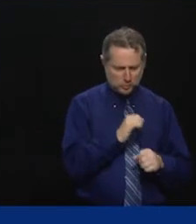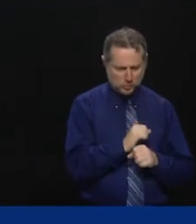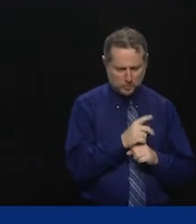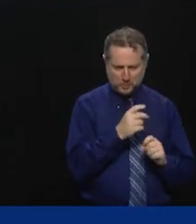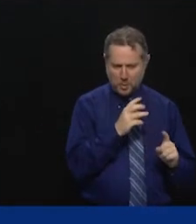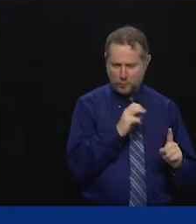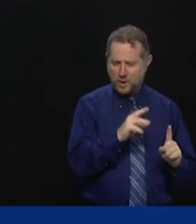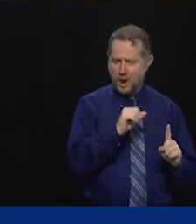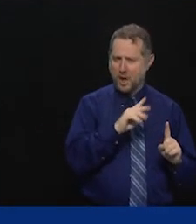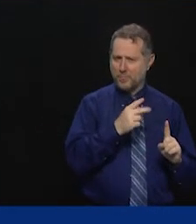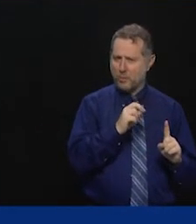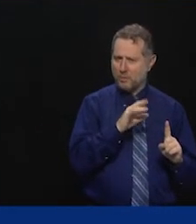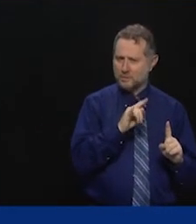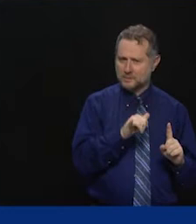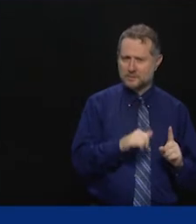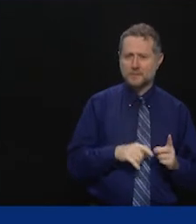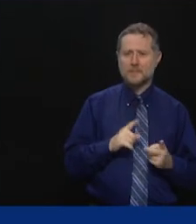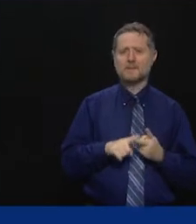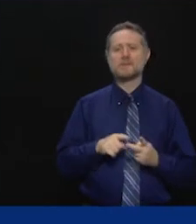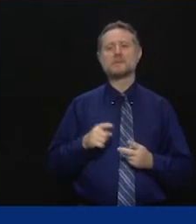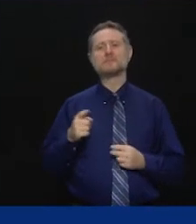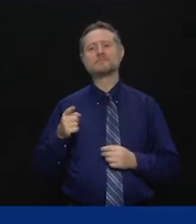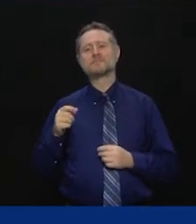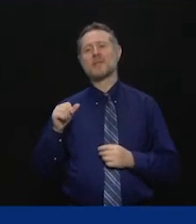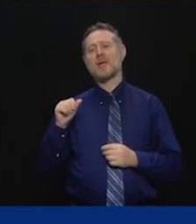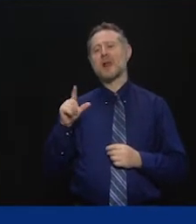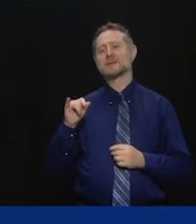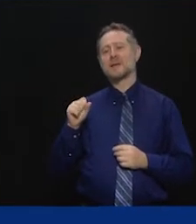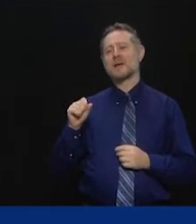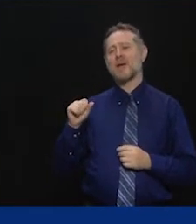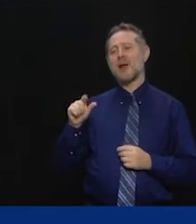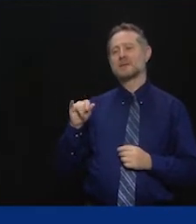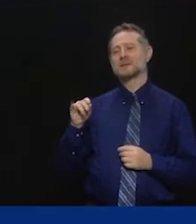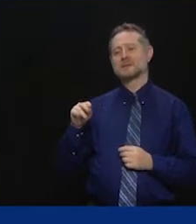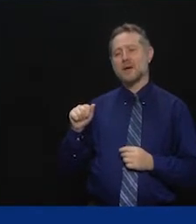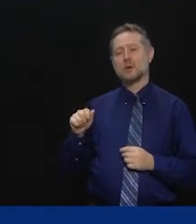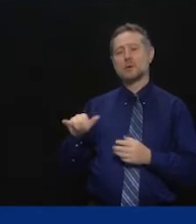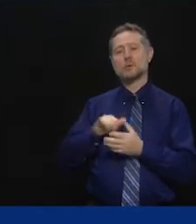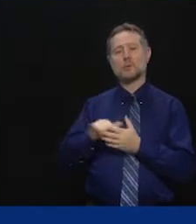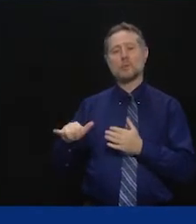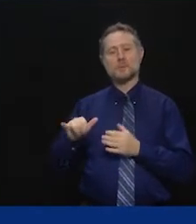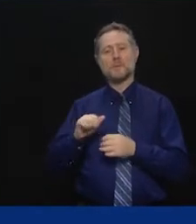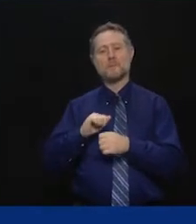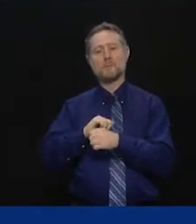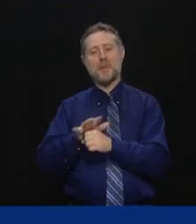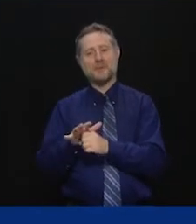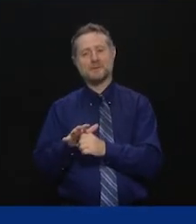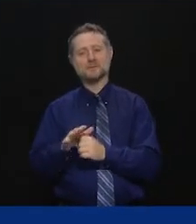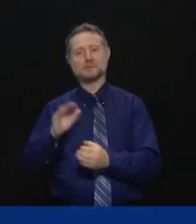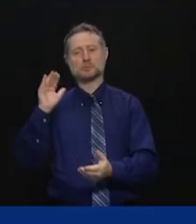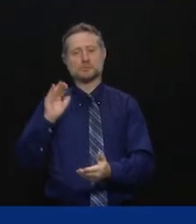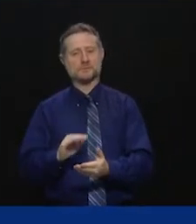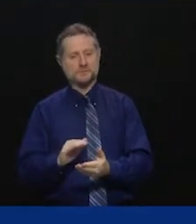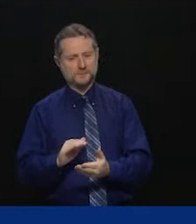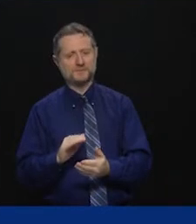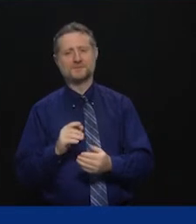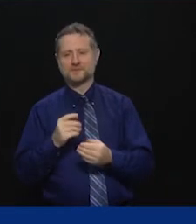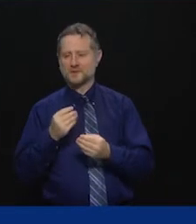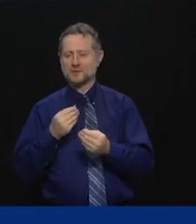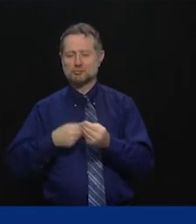Nisa Alcina, my Executive Director of New York State Pandemic Relief. If you're looking for your pandemic relief, say hi to my newest member of my cabinet.